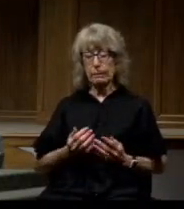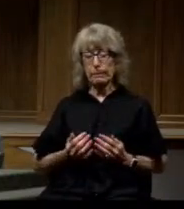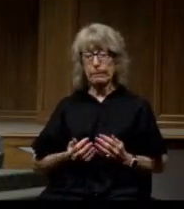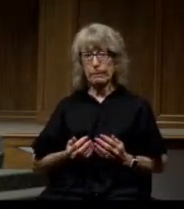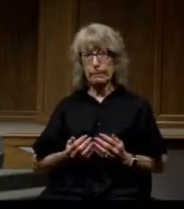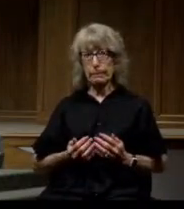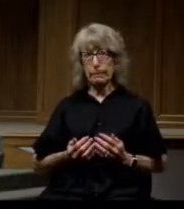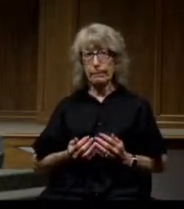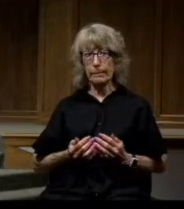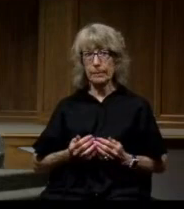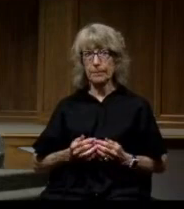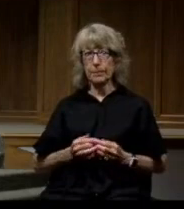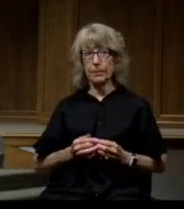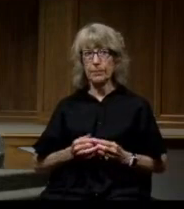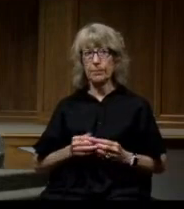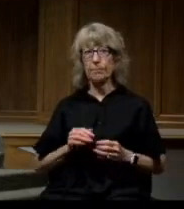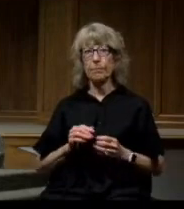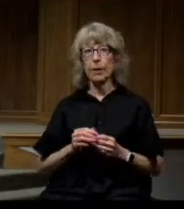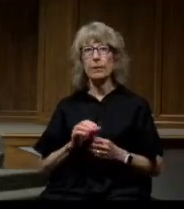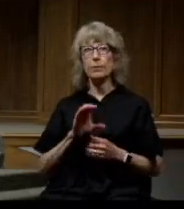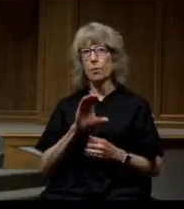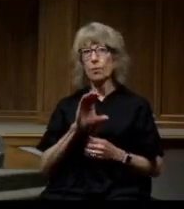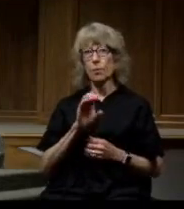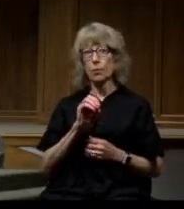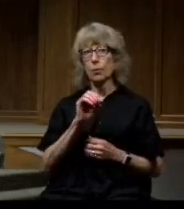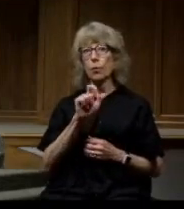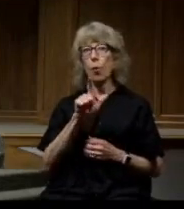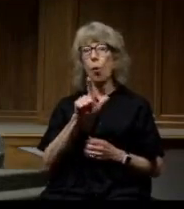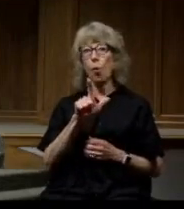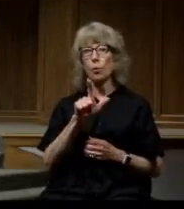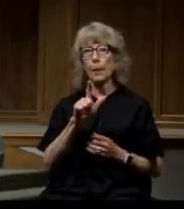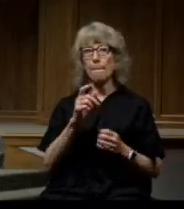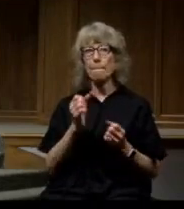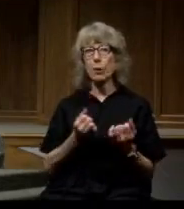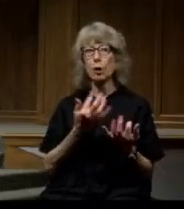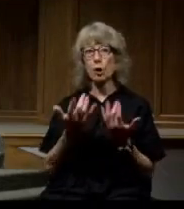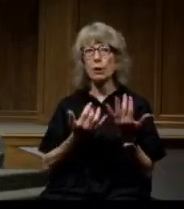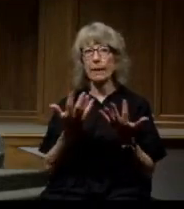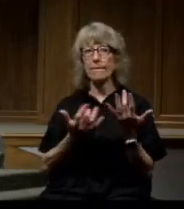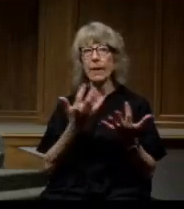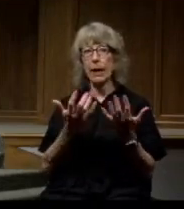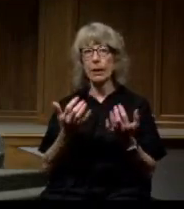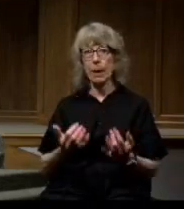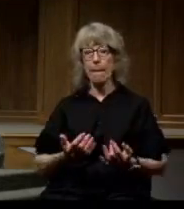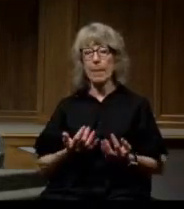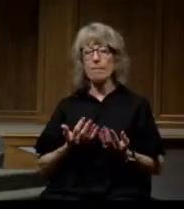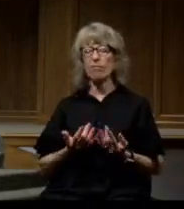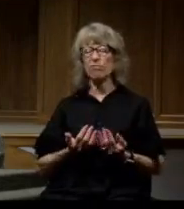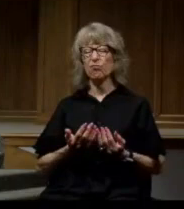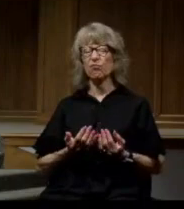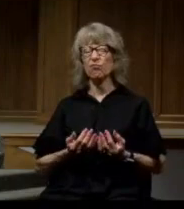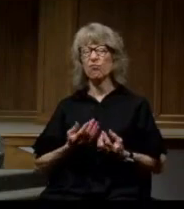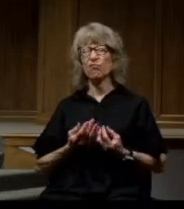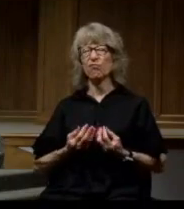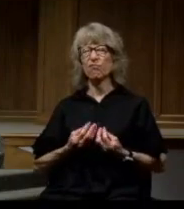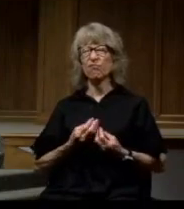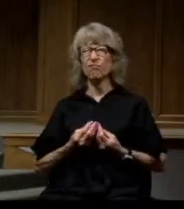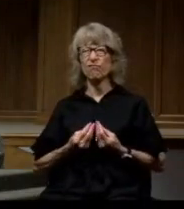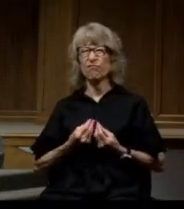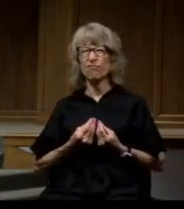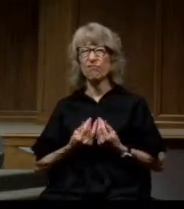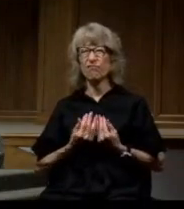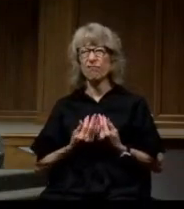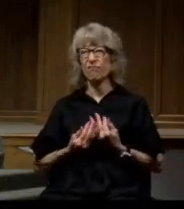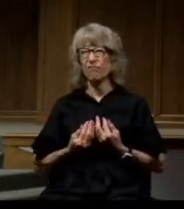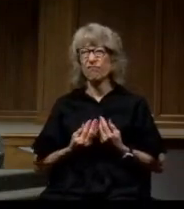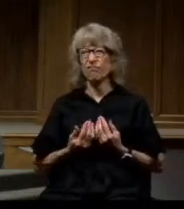A few weeks from now, most of us who are Thunder fans will probably be less angry than we were last night if you were watching the